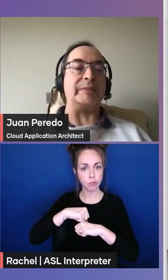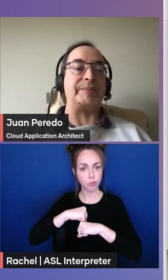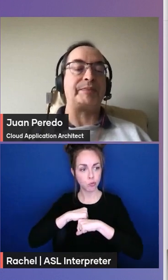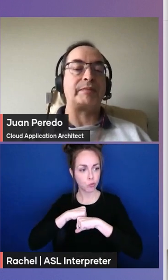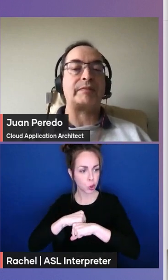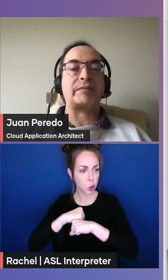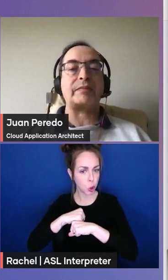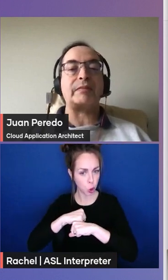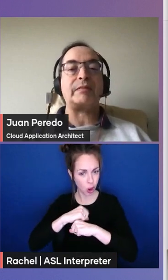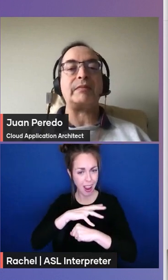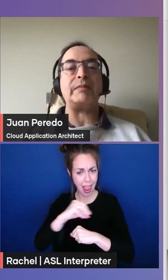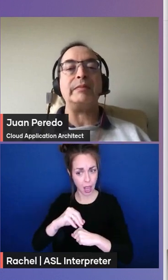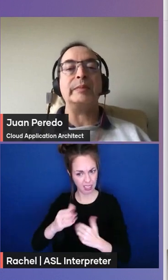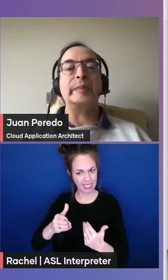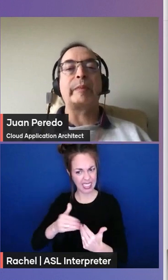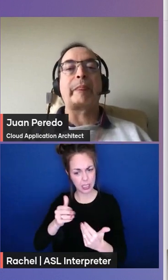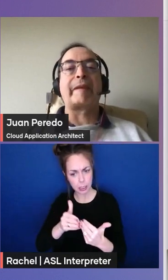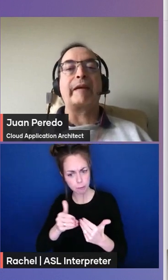maintainable way.